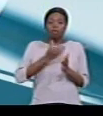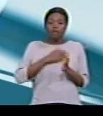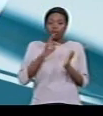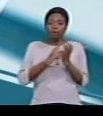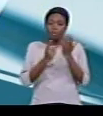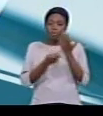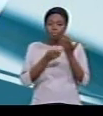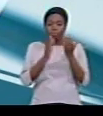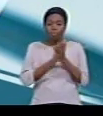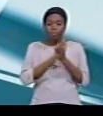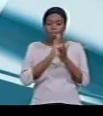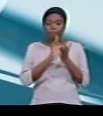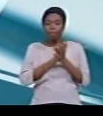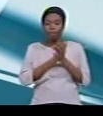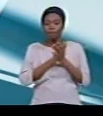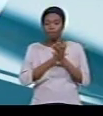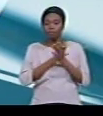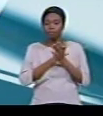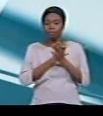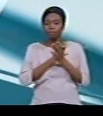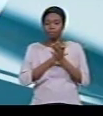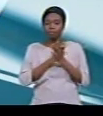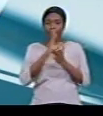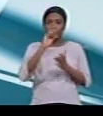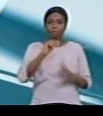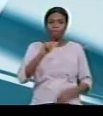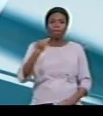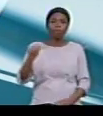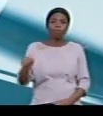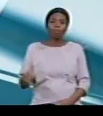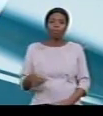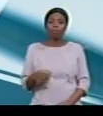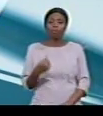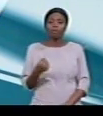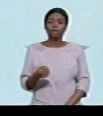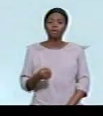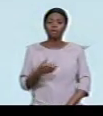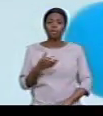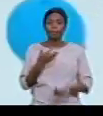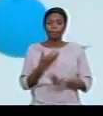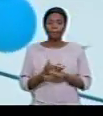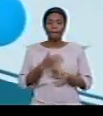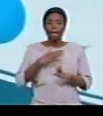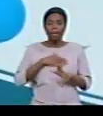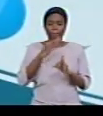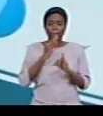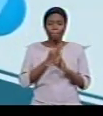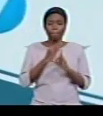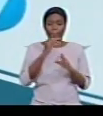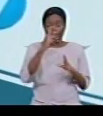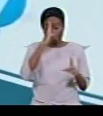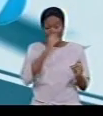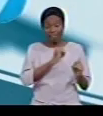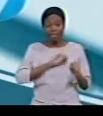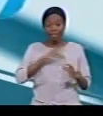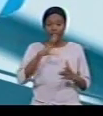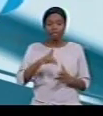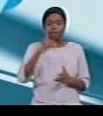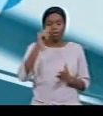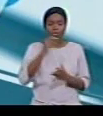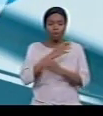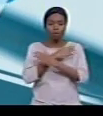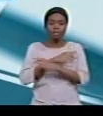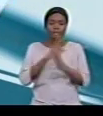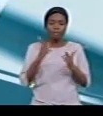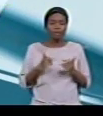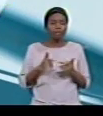Page 3, no other plea. My faith has found a resting place, not in device